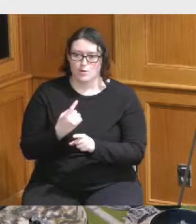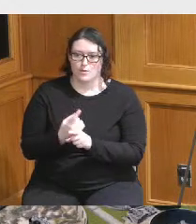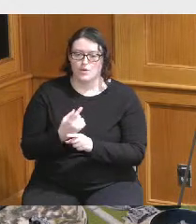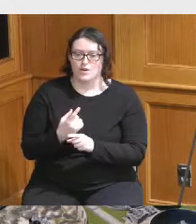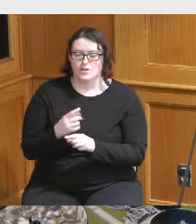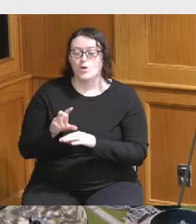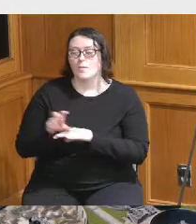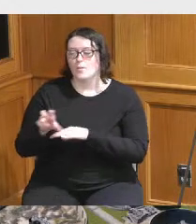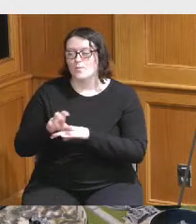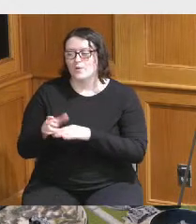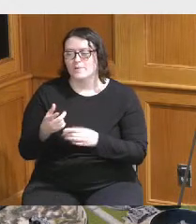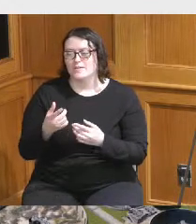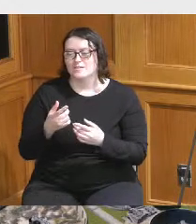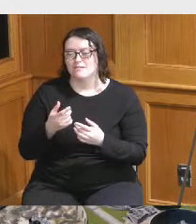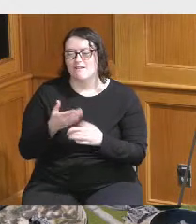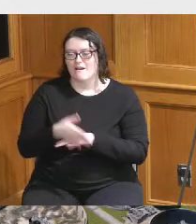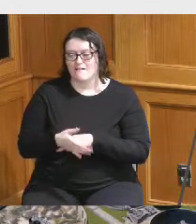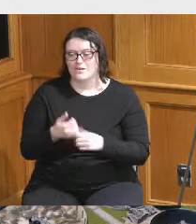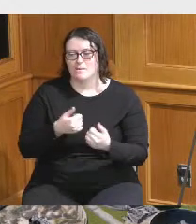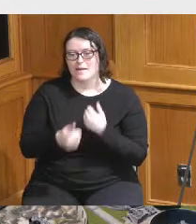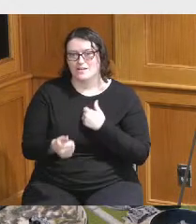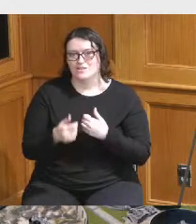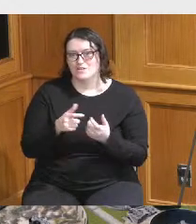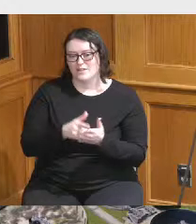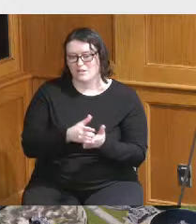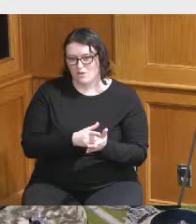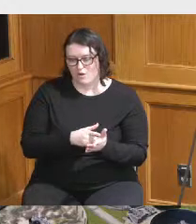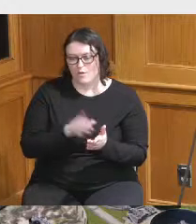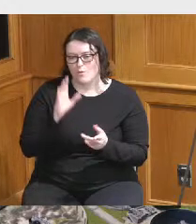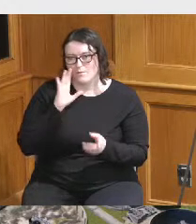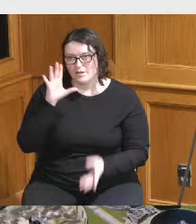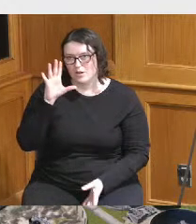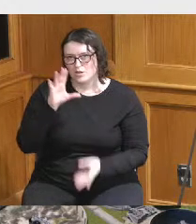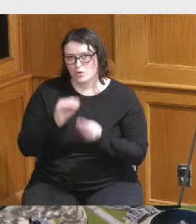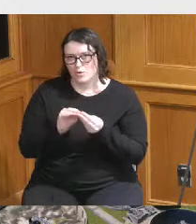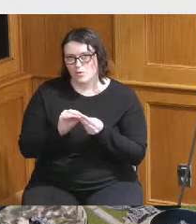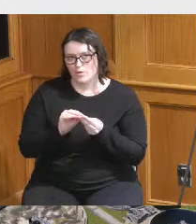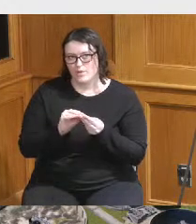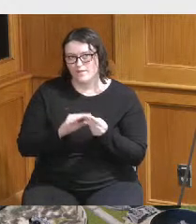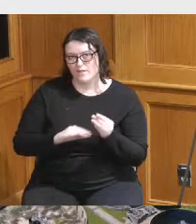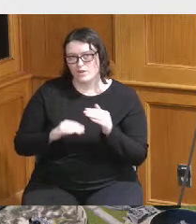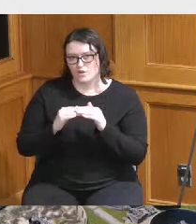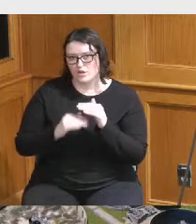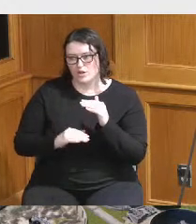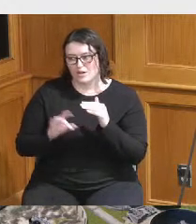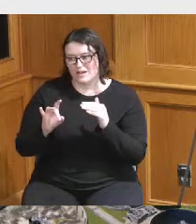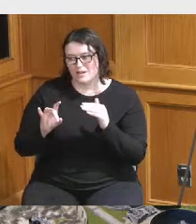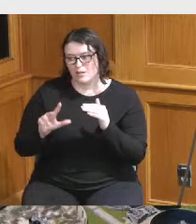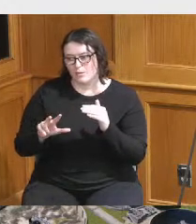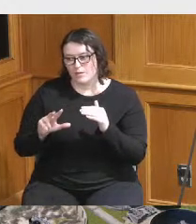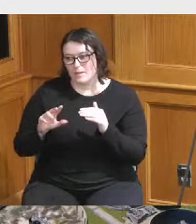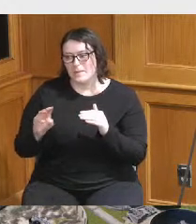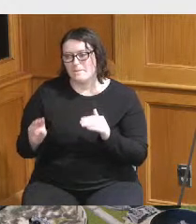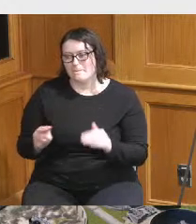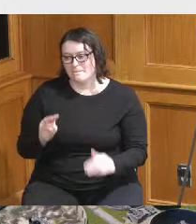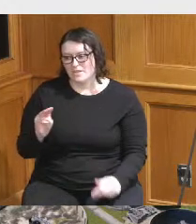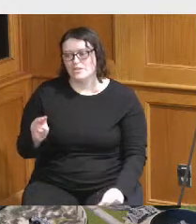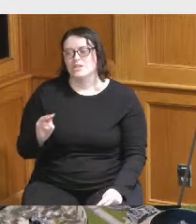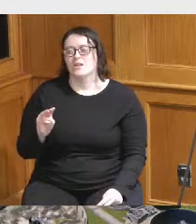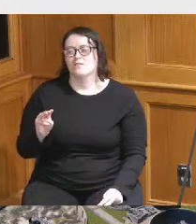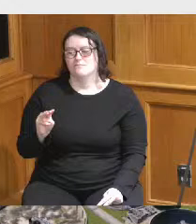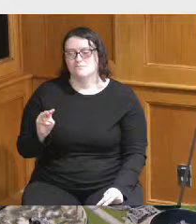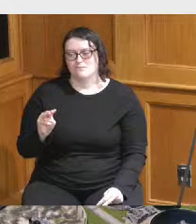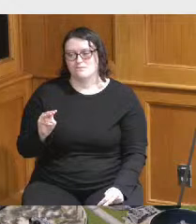upon passage of the legislation would be a total of just under $83 million. That breaks